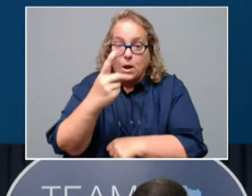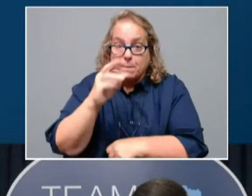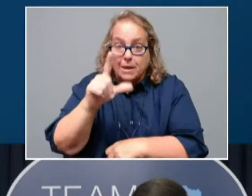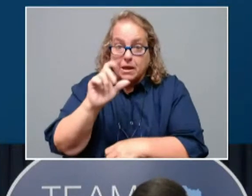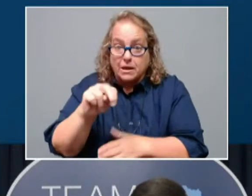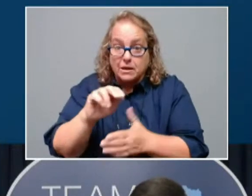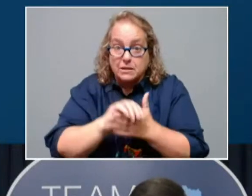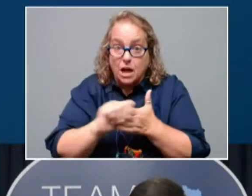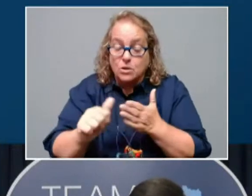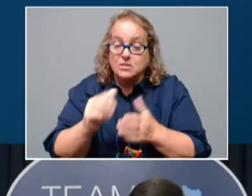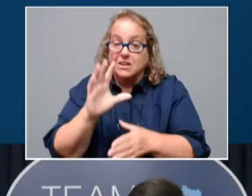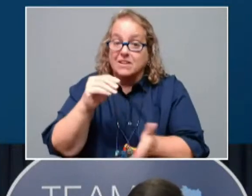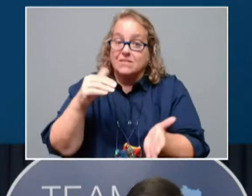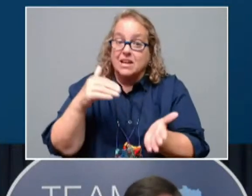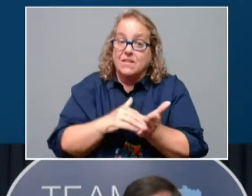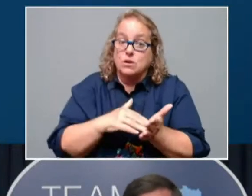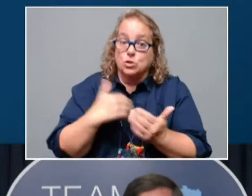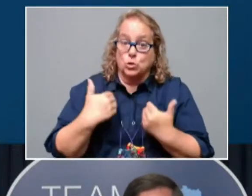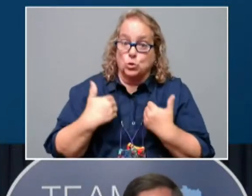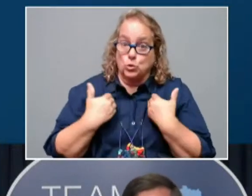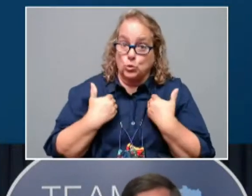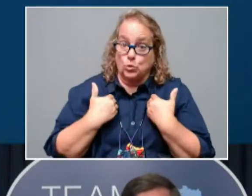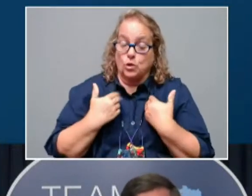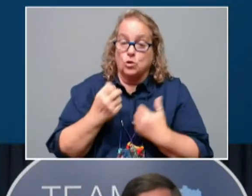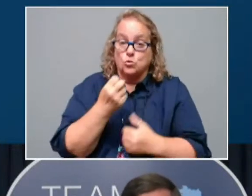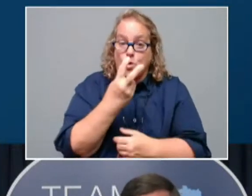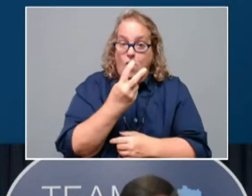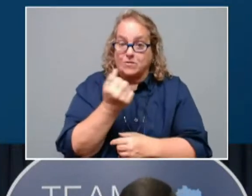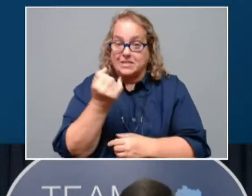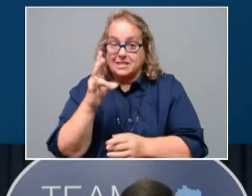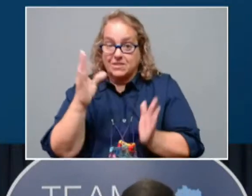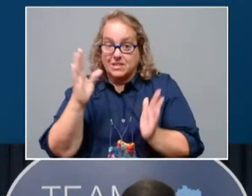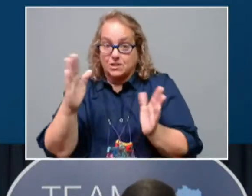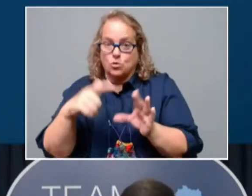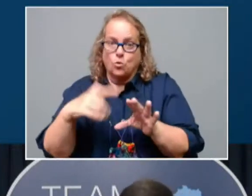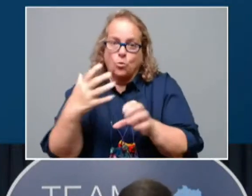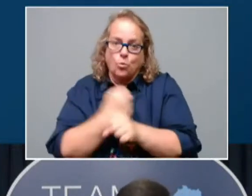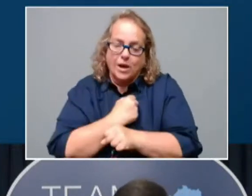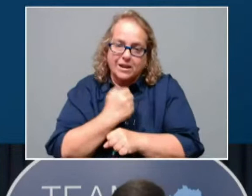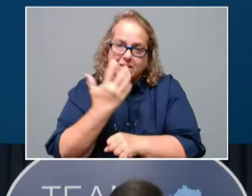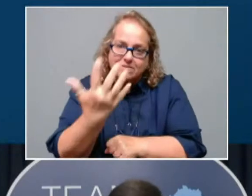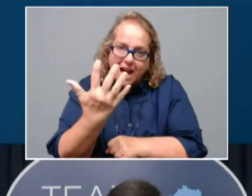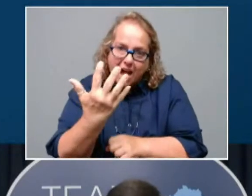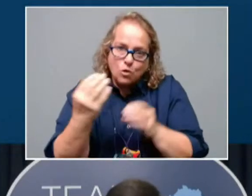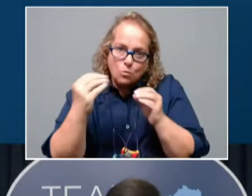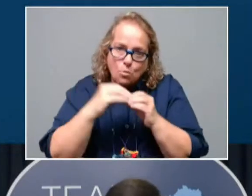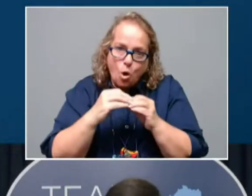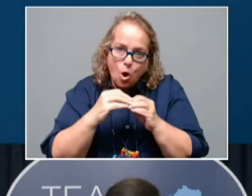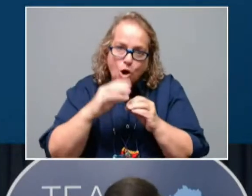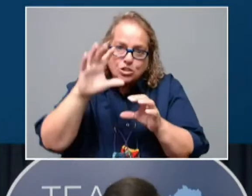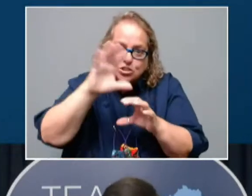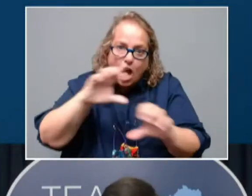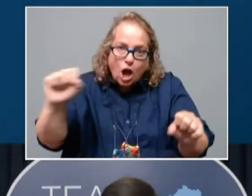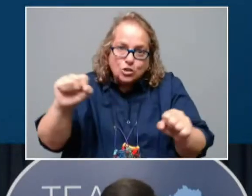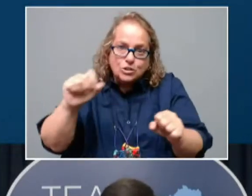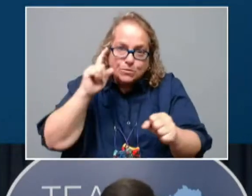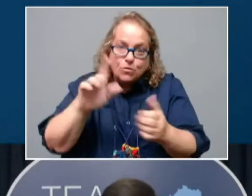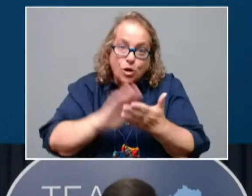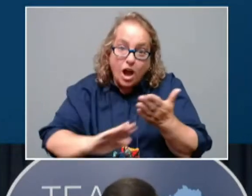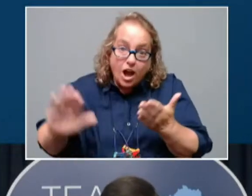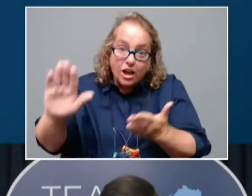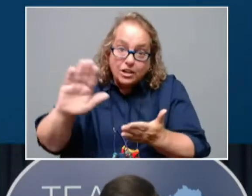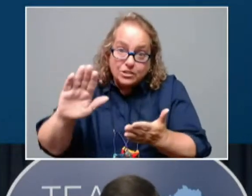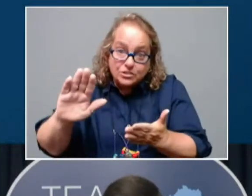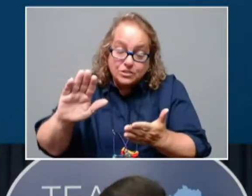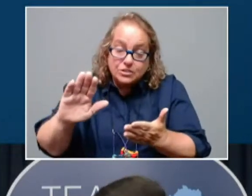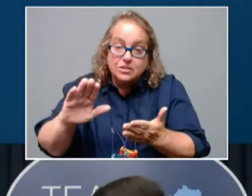12 to 17 have entered to win that full scholarship. We're going to get 5 more of them out. That announcement will be on